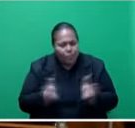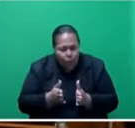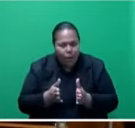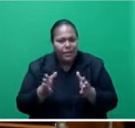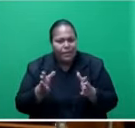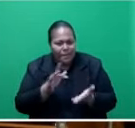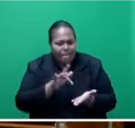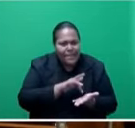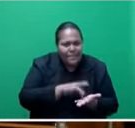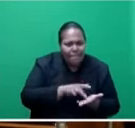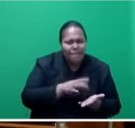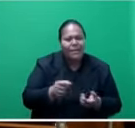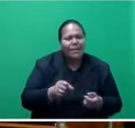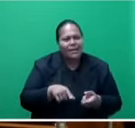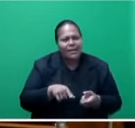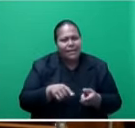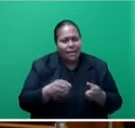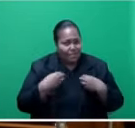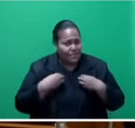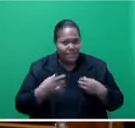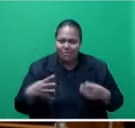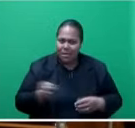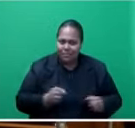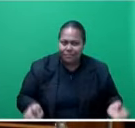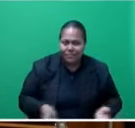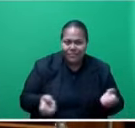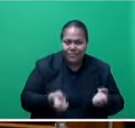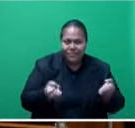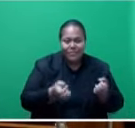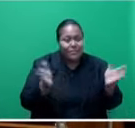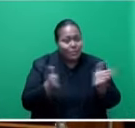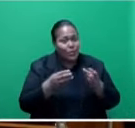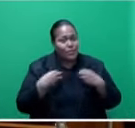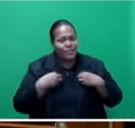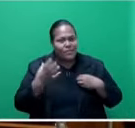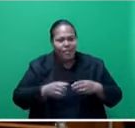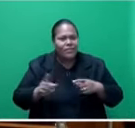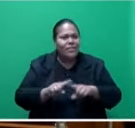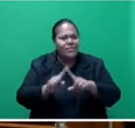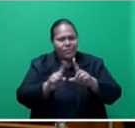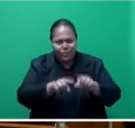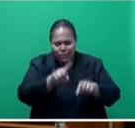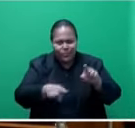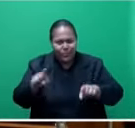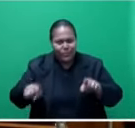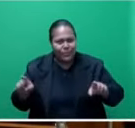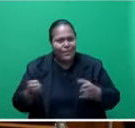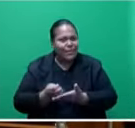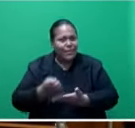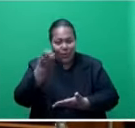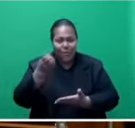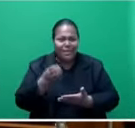medium enterprises. MSMEs operate across all economic sectors, whether formally or